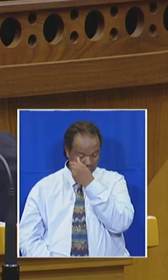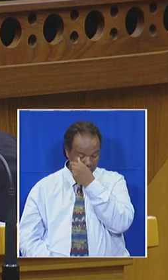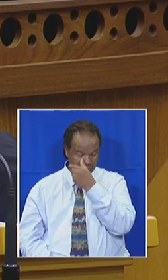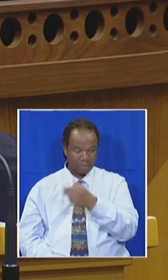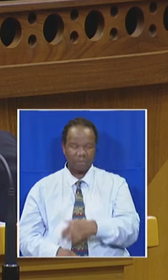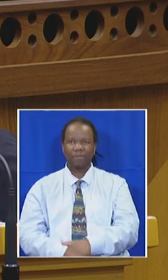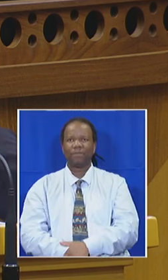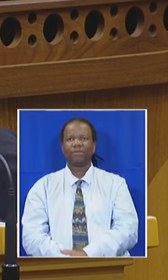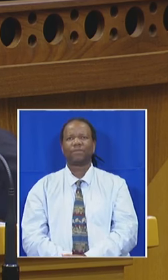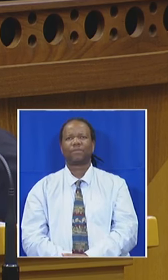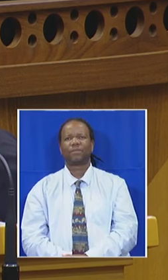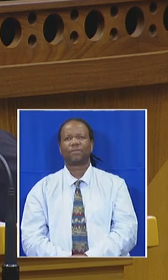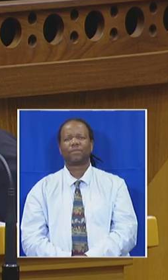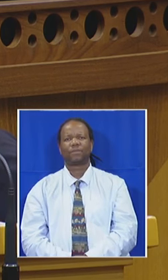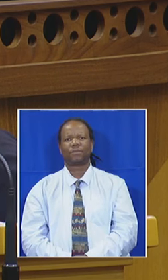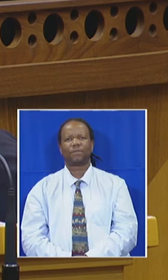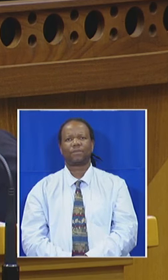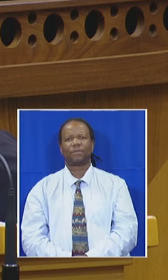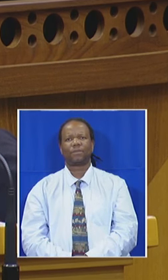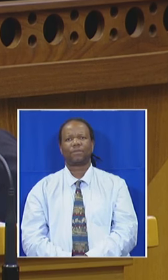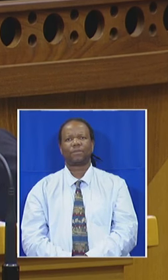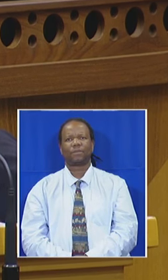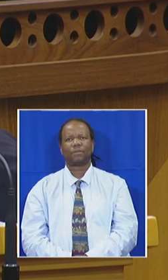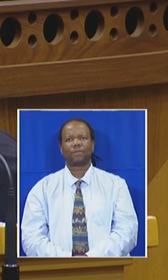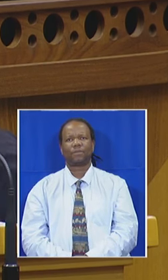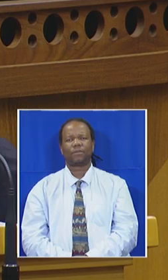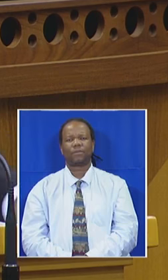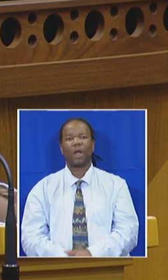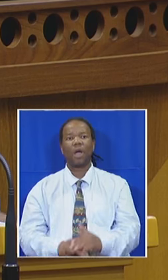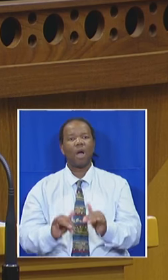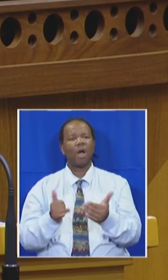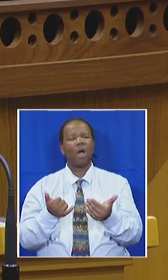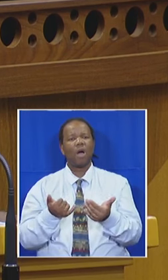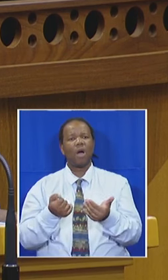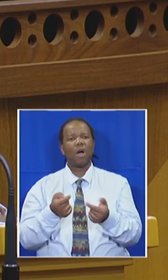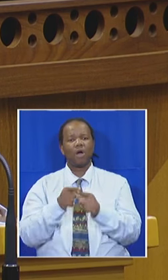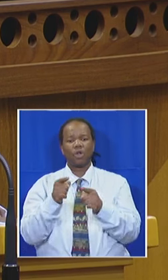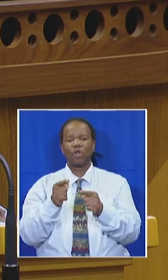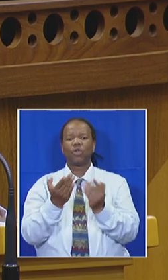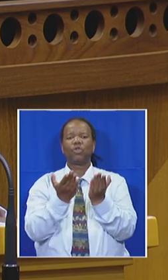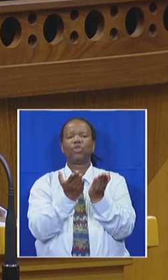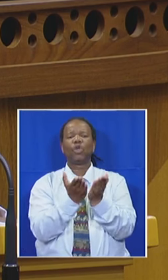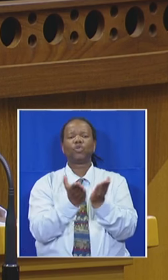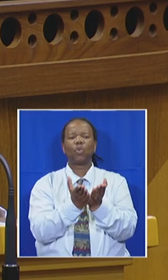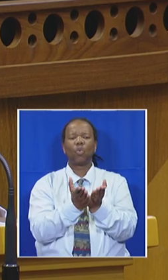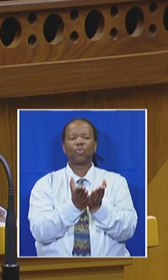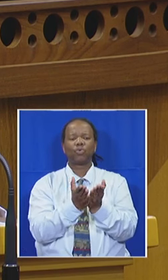Over and above the mud schools that are being